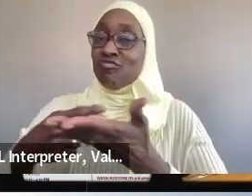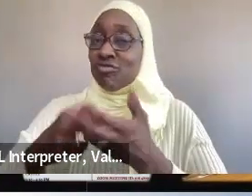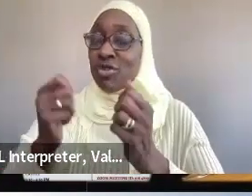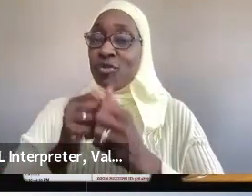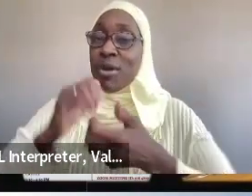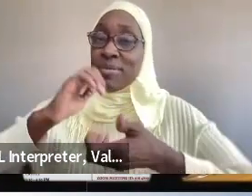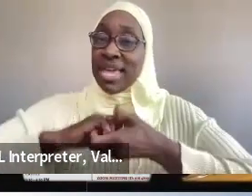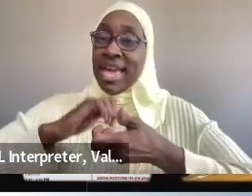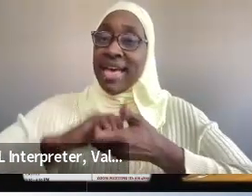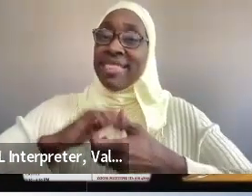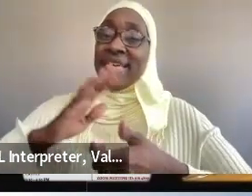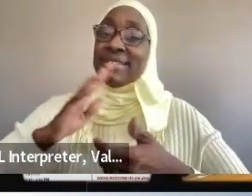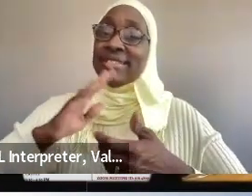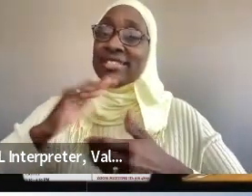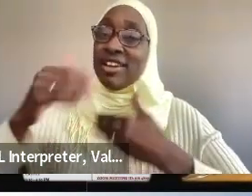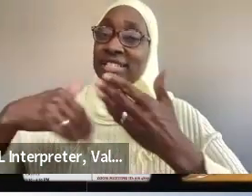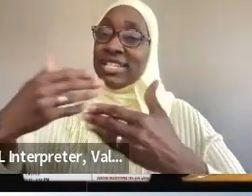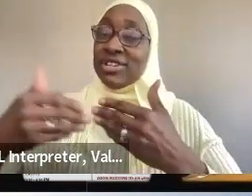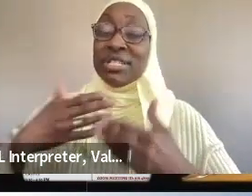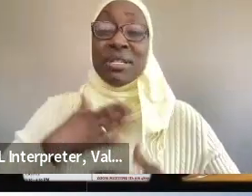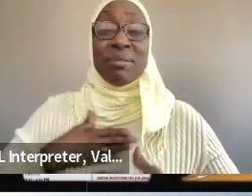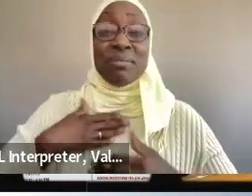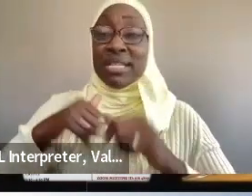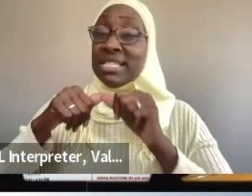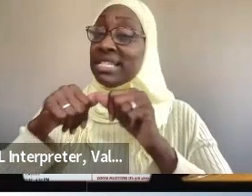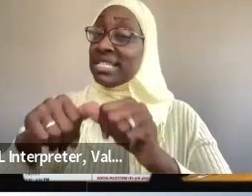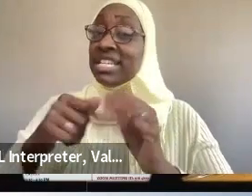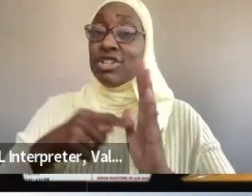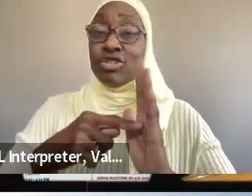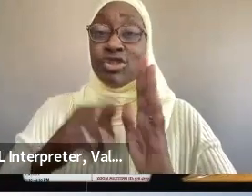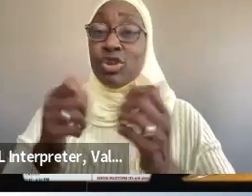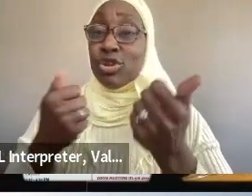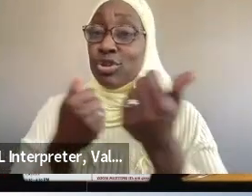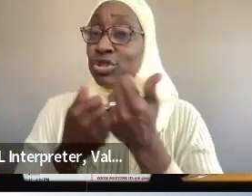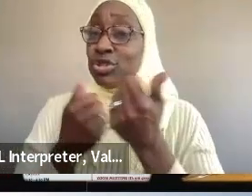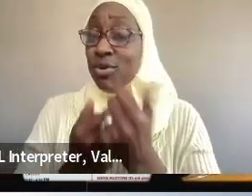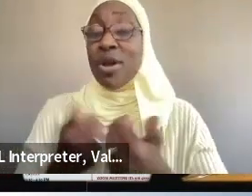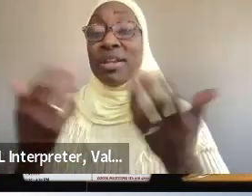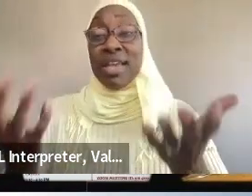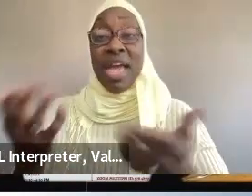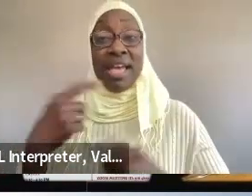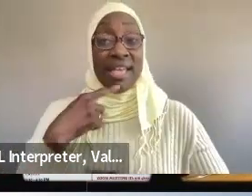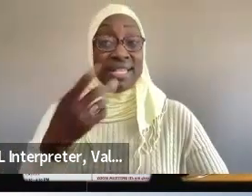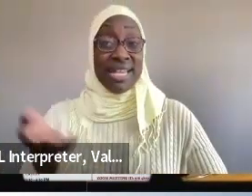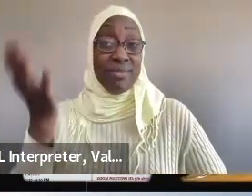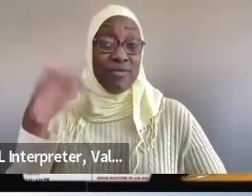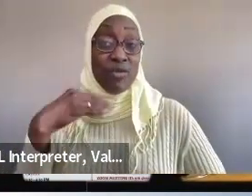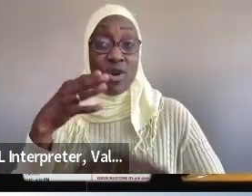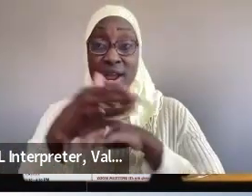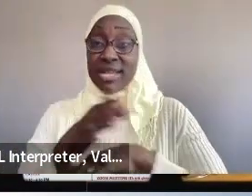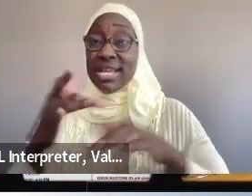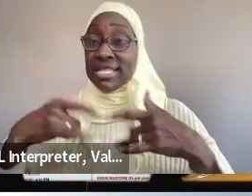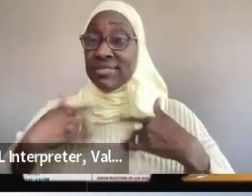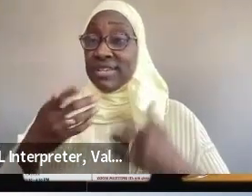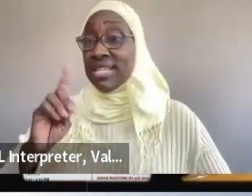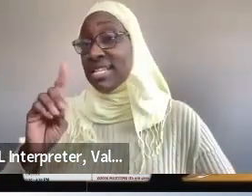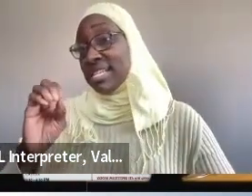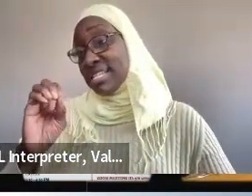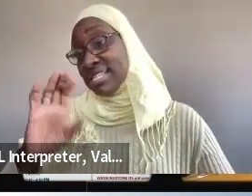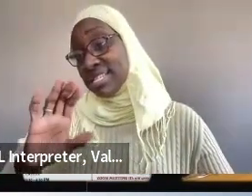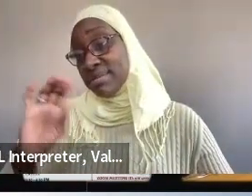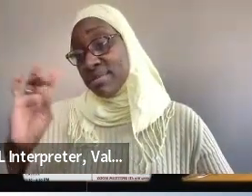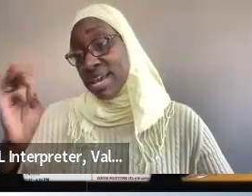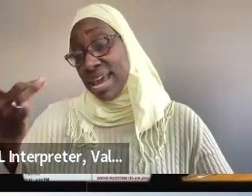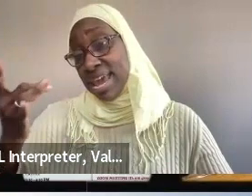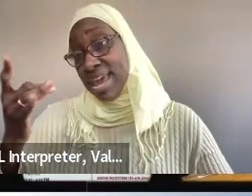So please do continue to show us your support. And as I already said, our next event is on the December 8th, and it